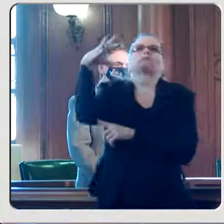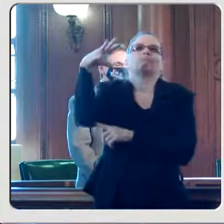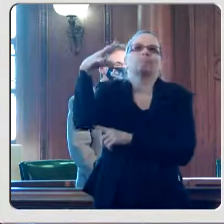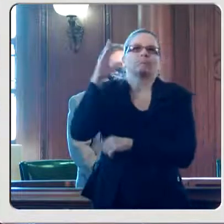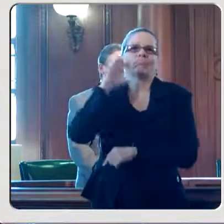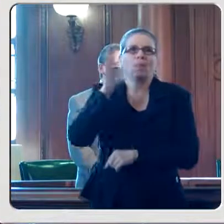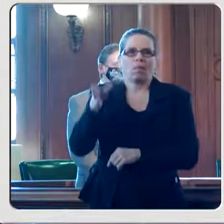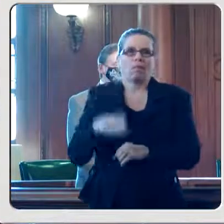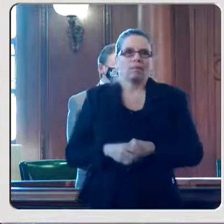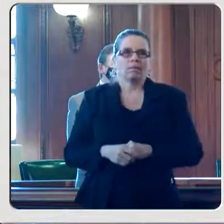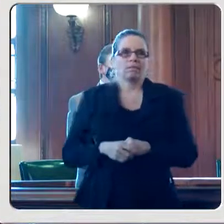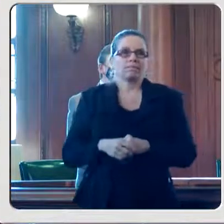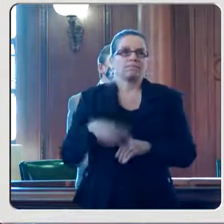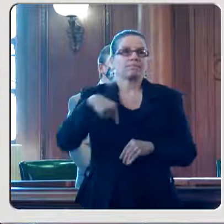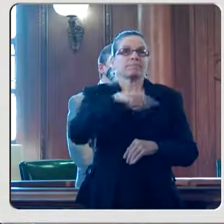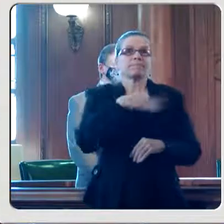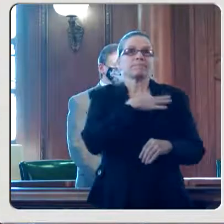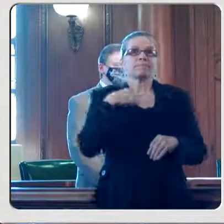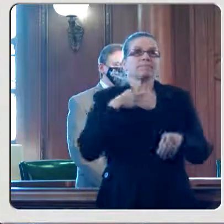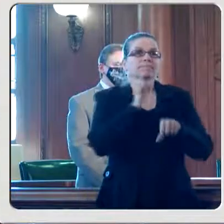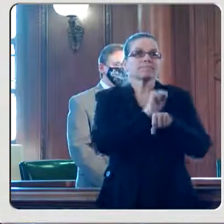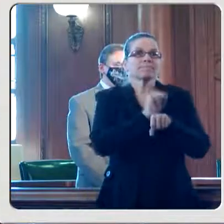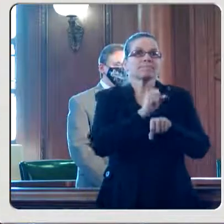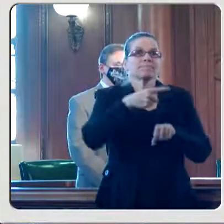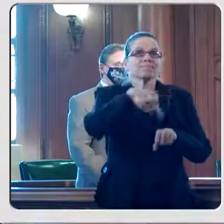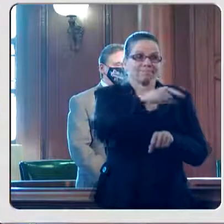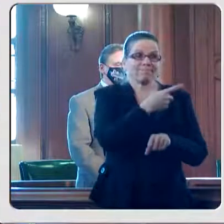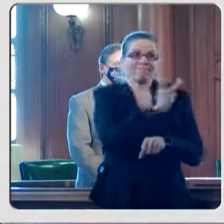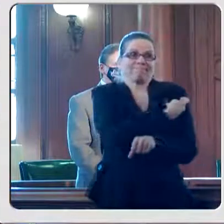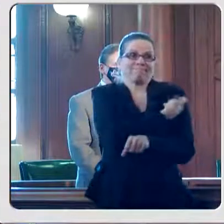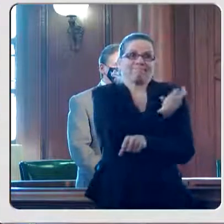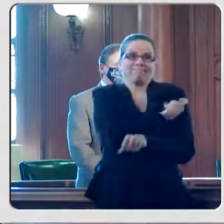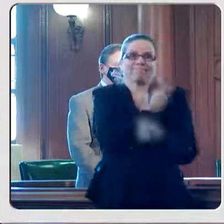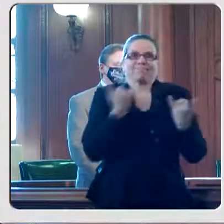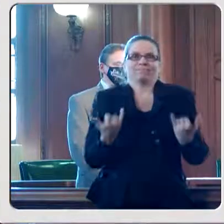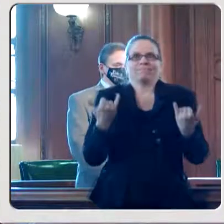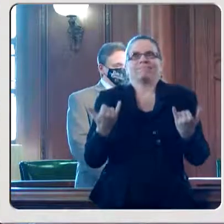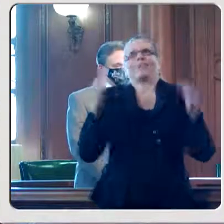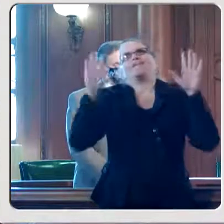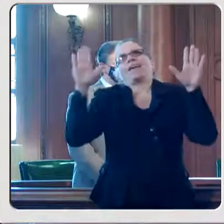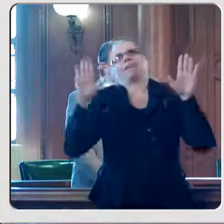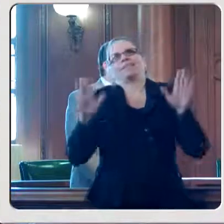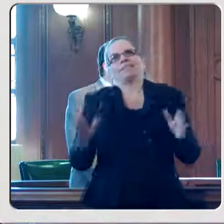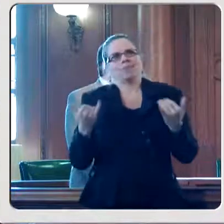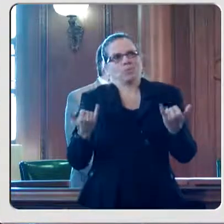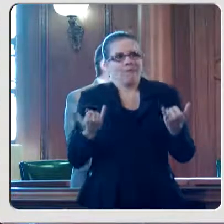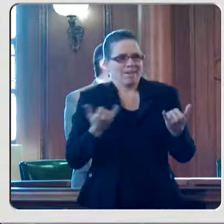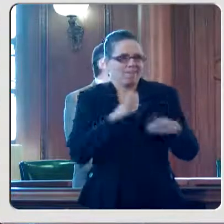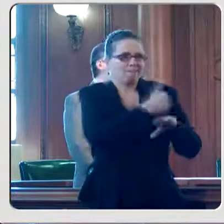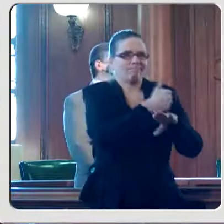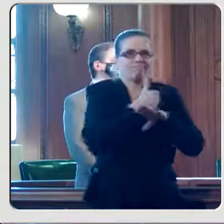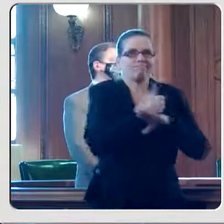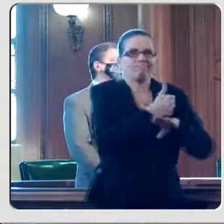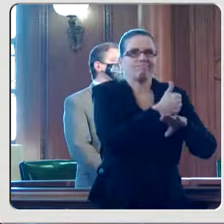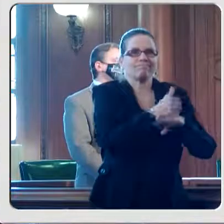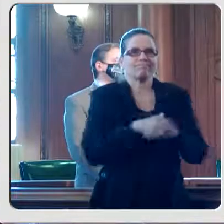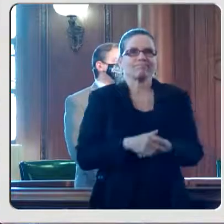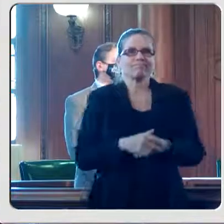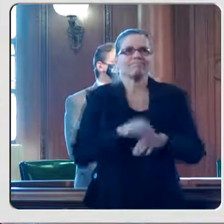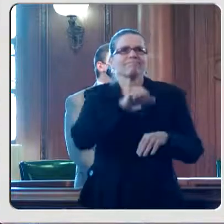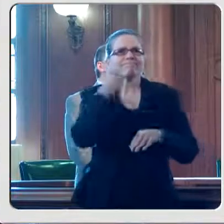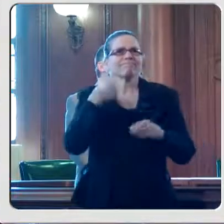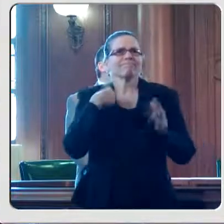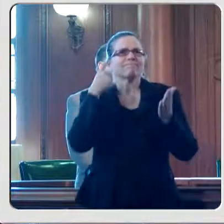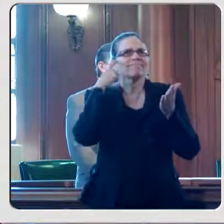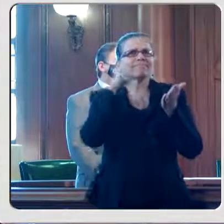week. There is also, because of the weather, been a big uptick in water main breaks around the city. While not under